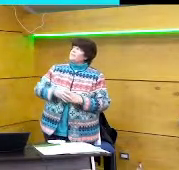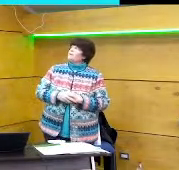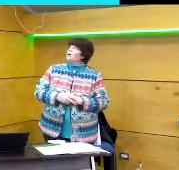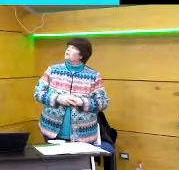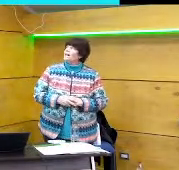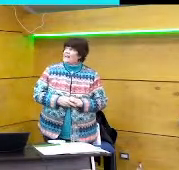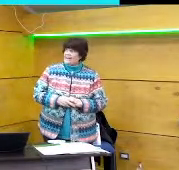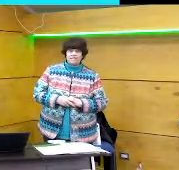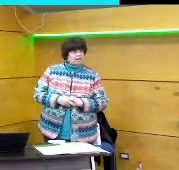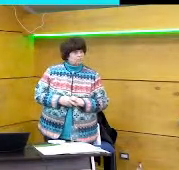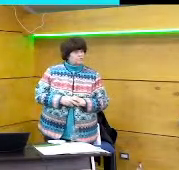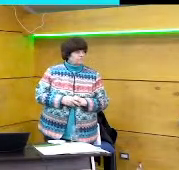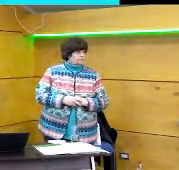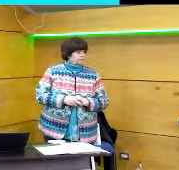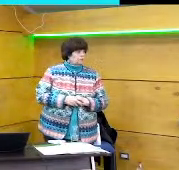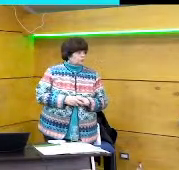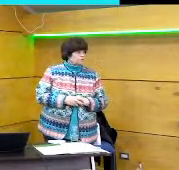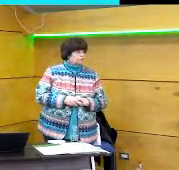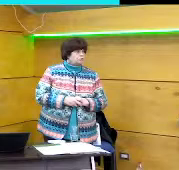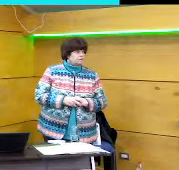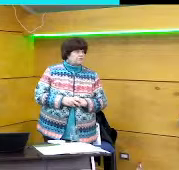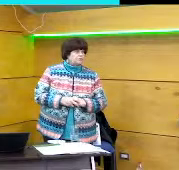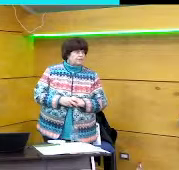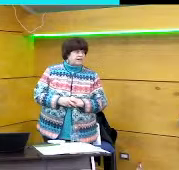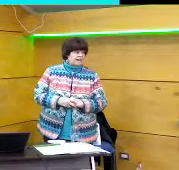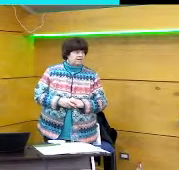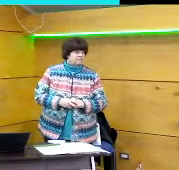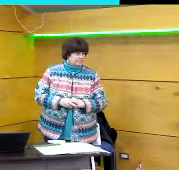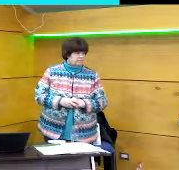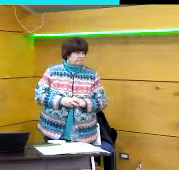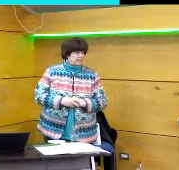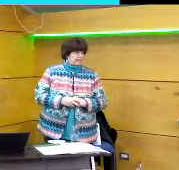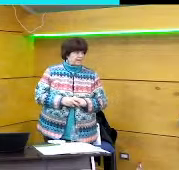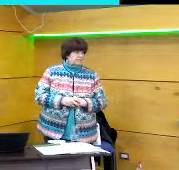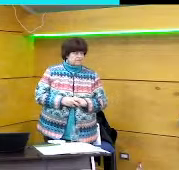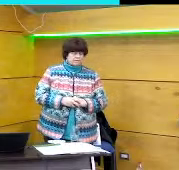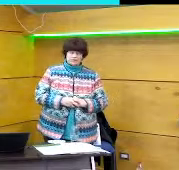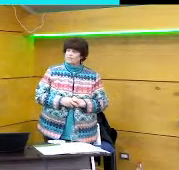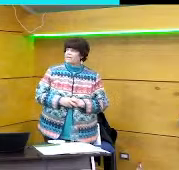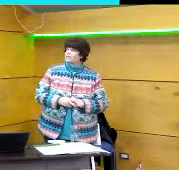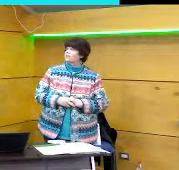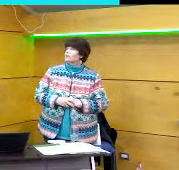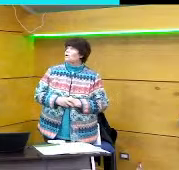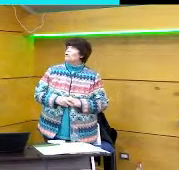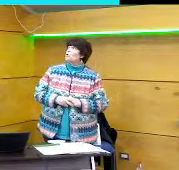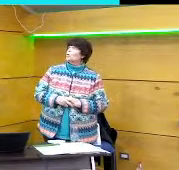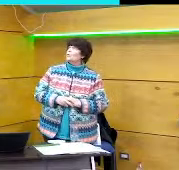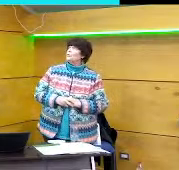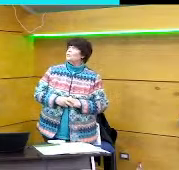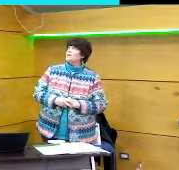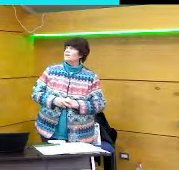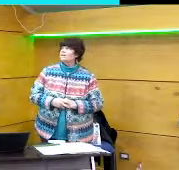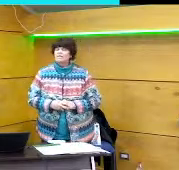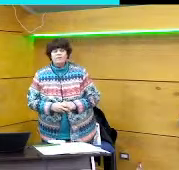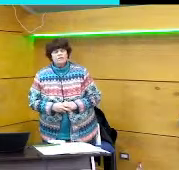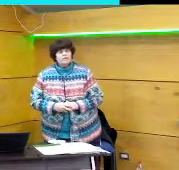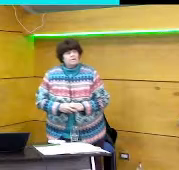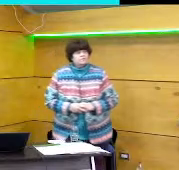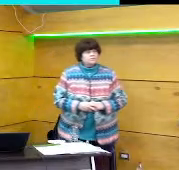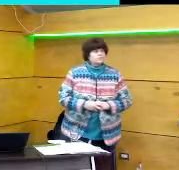You can give out handouts. For the older students, you can have the handouts that's there, or you